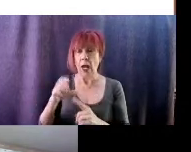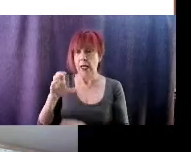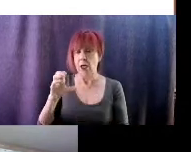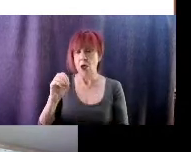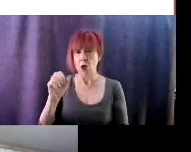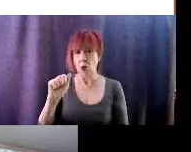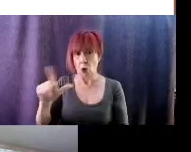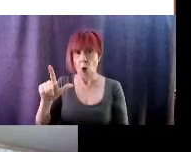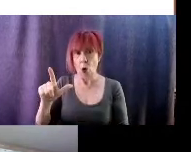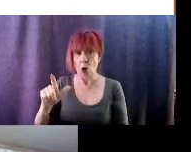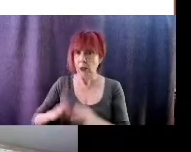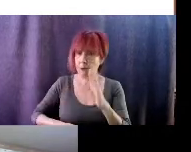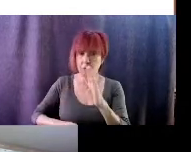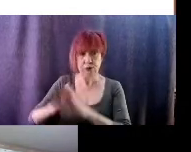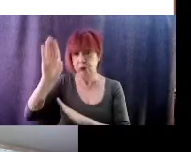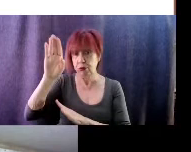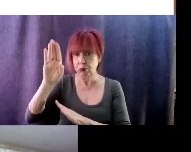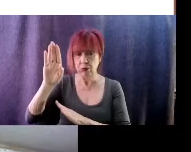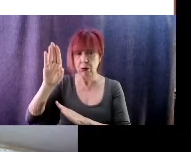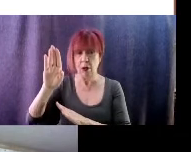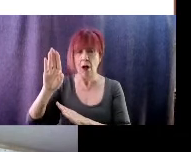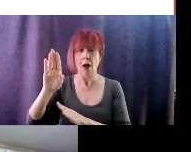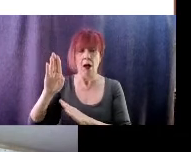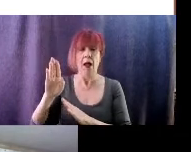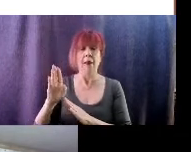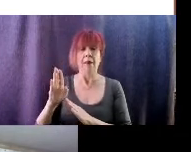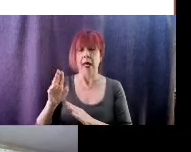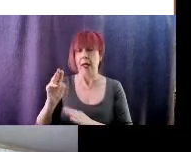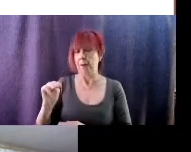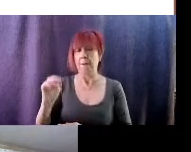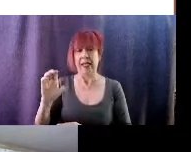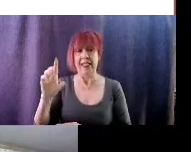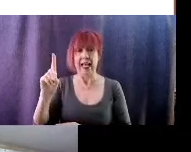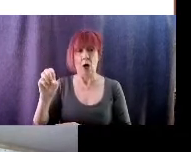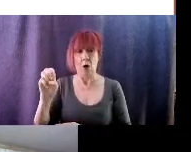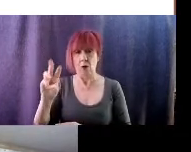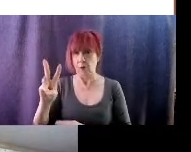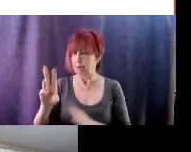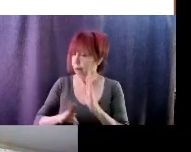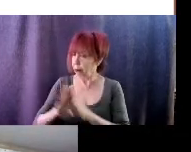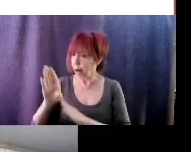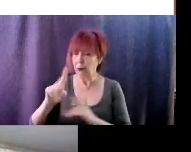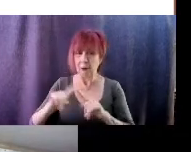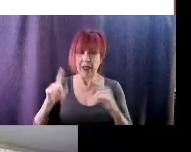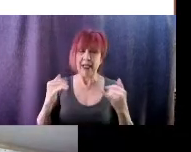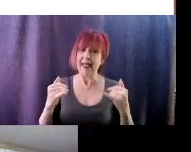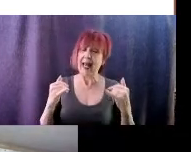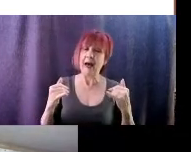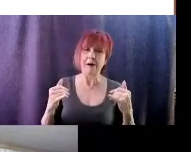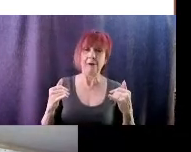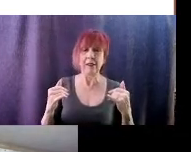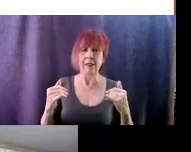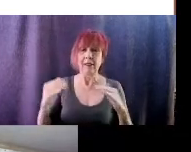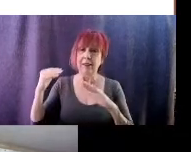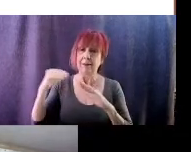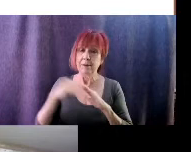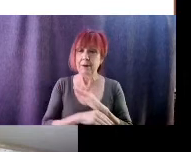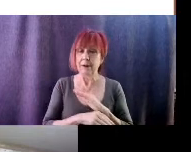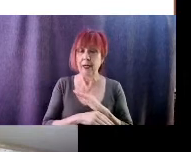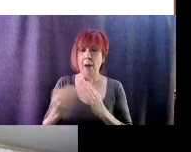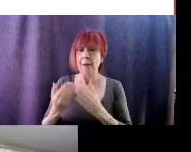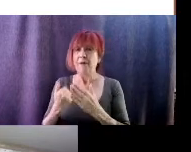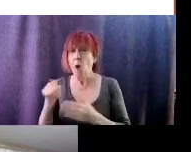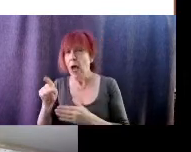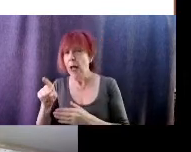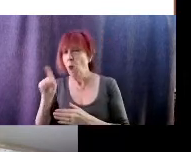booming, and now to fast forward you to today, in boom times, Fayette with 100,000 people, today